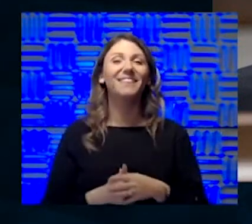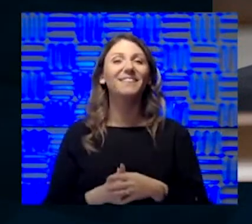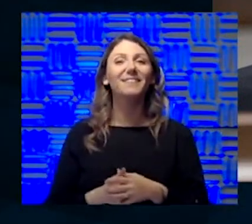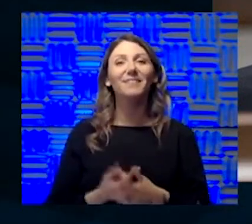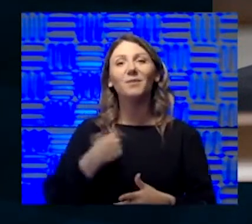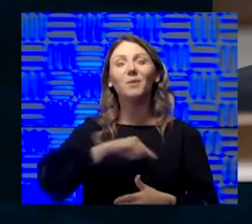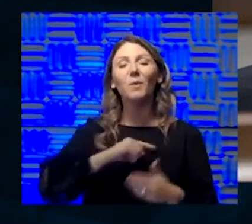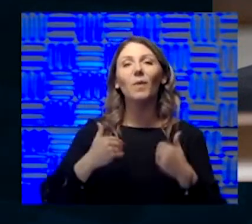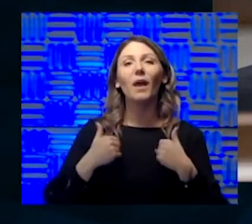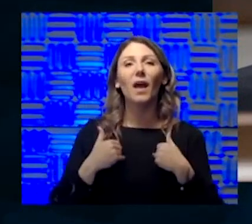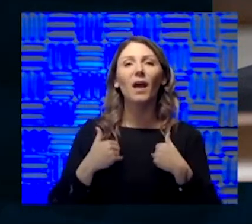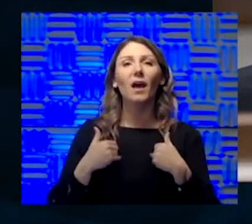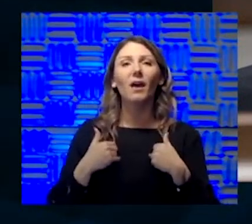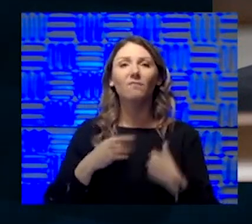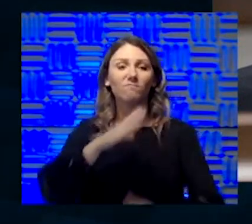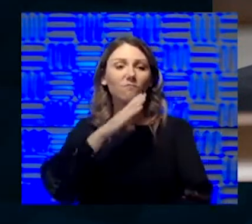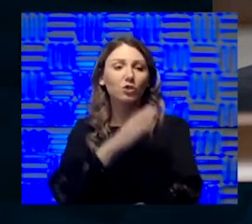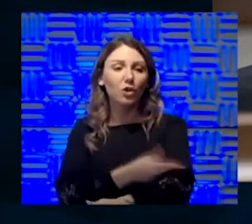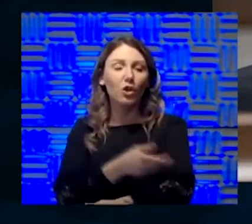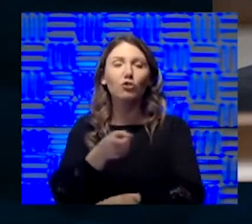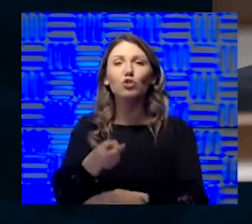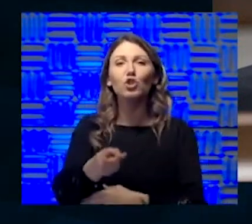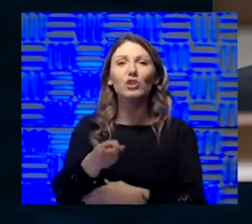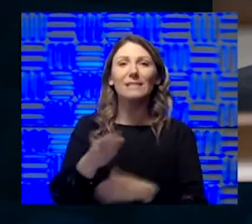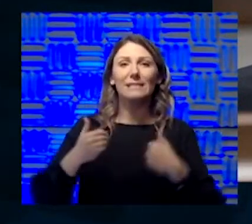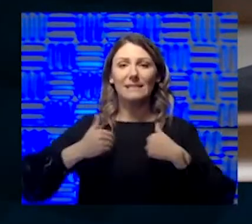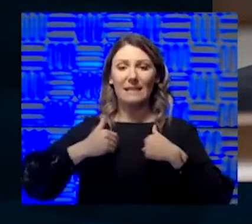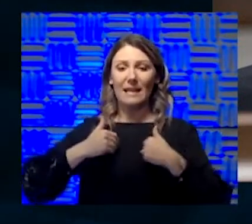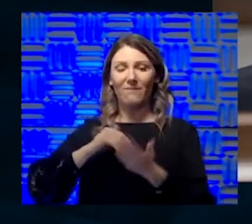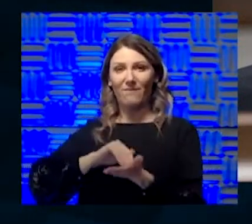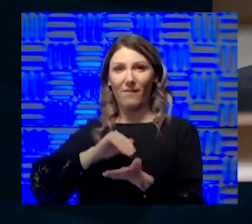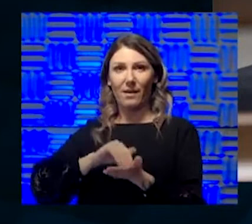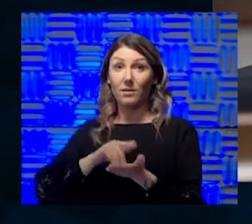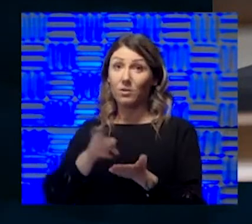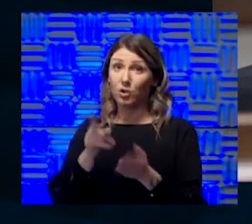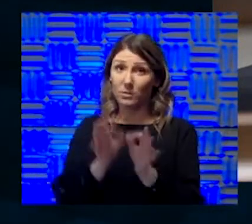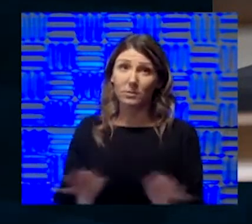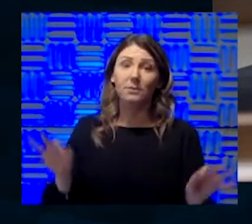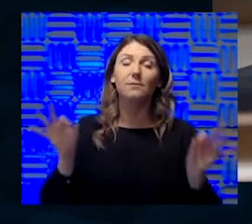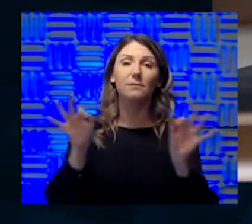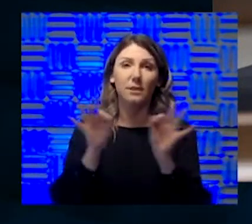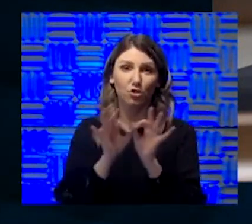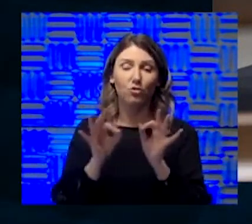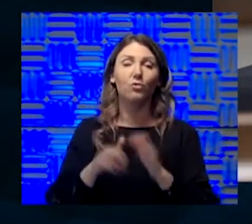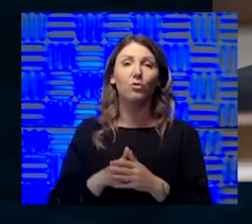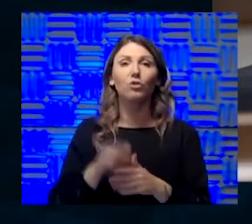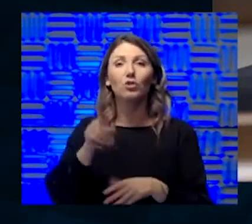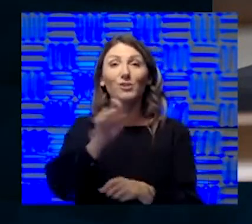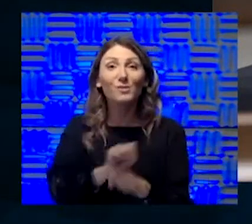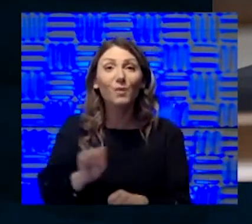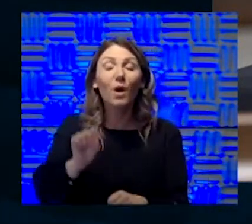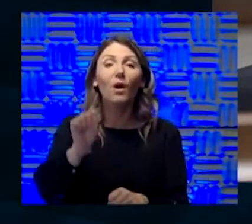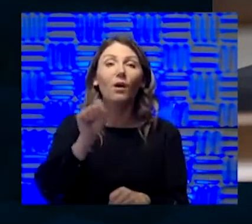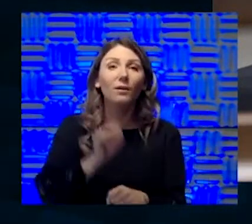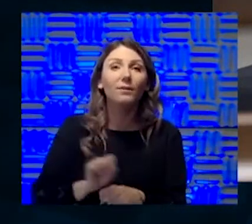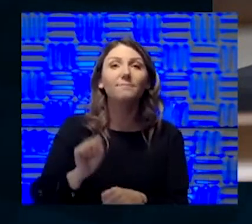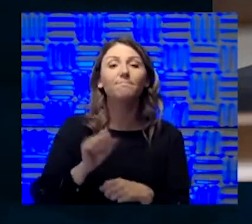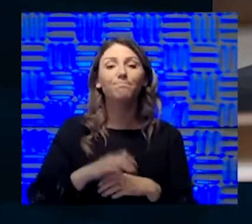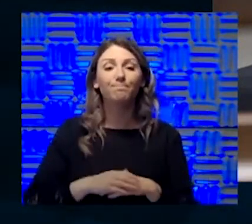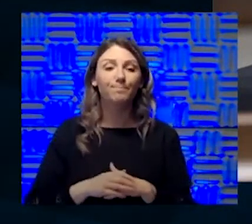We have a daughter who is a veterinarian who is essential, and she's at work,